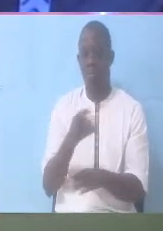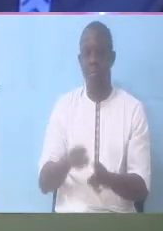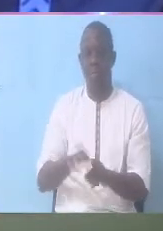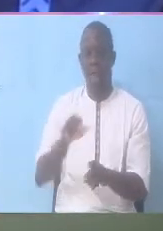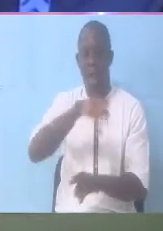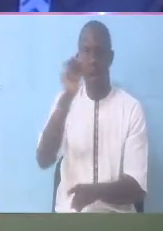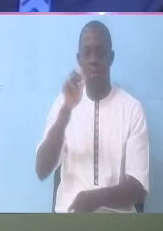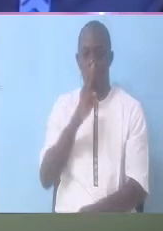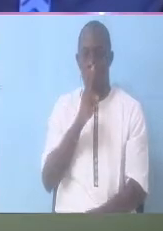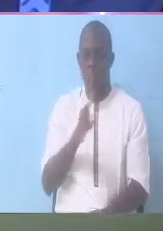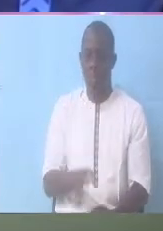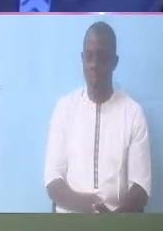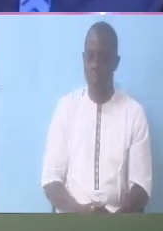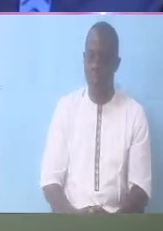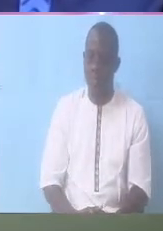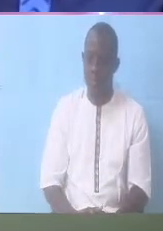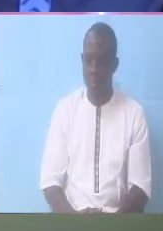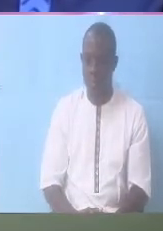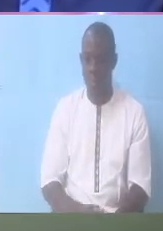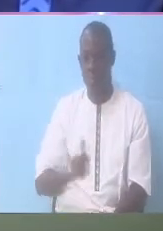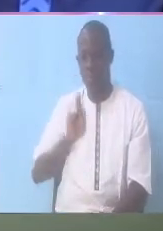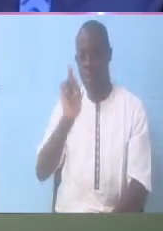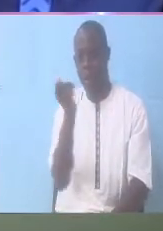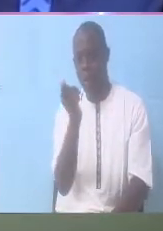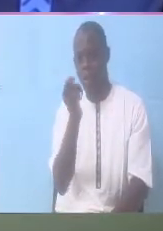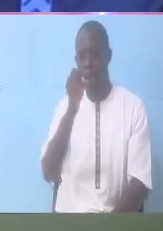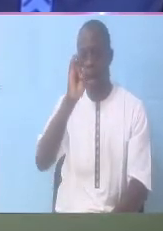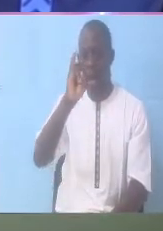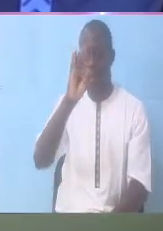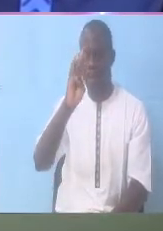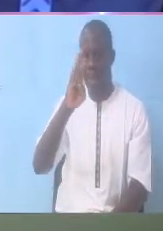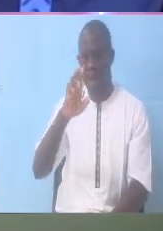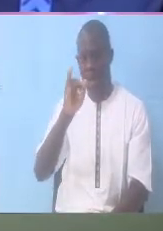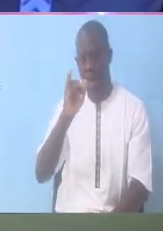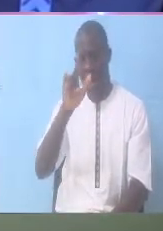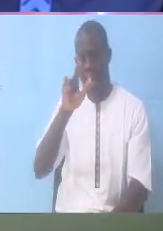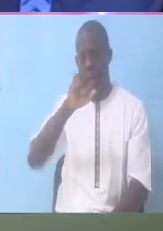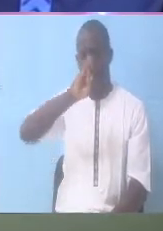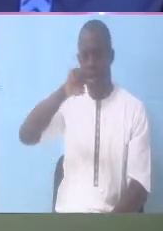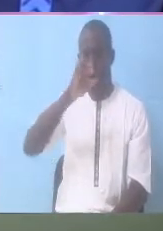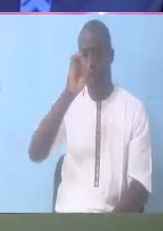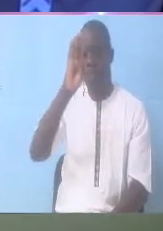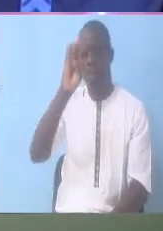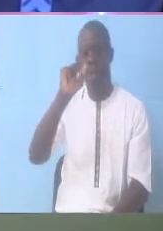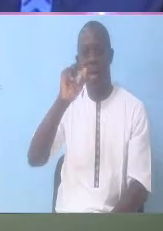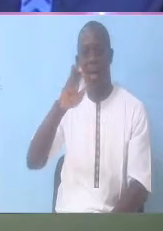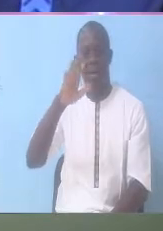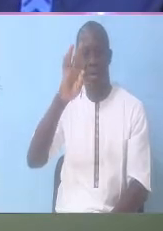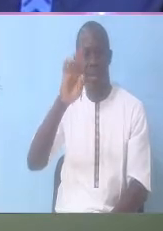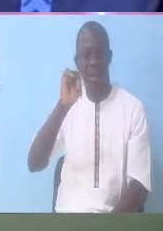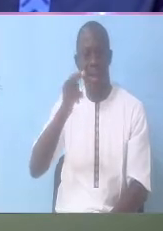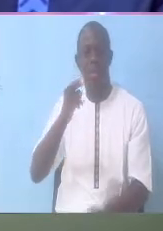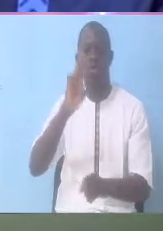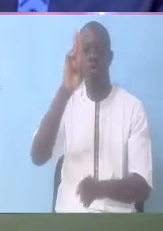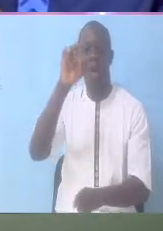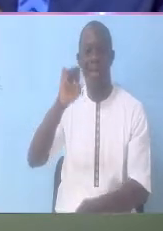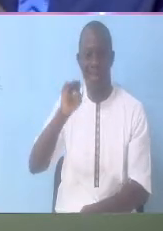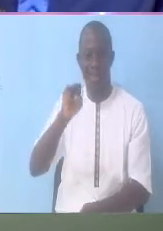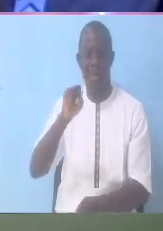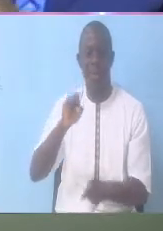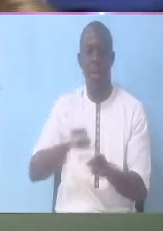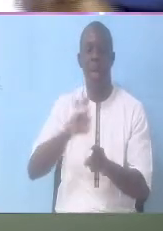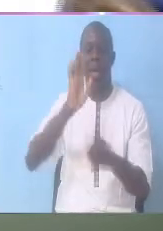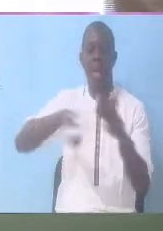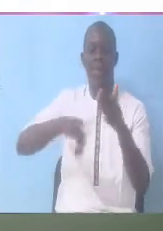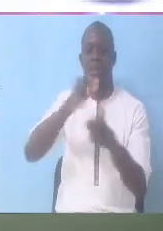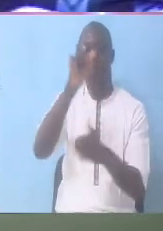then? Jibril Jabate, USA. Jibril Jabate, member America. Last, I don't know who is